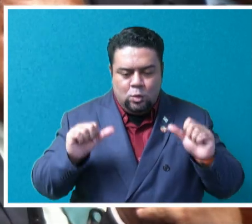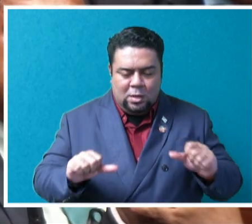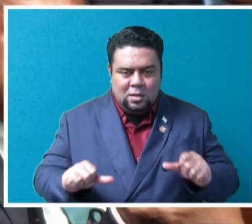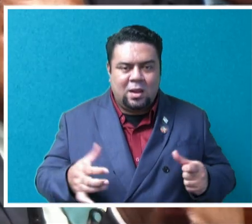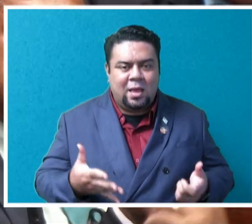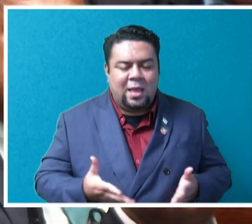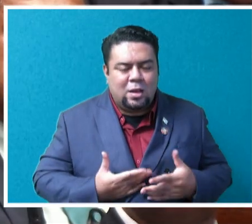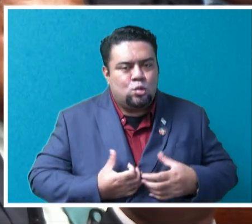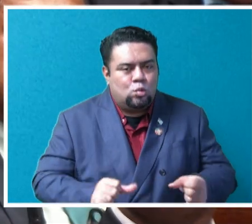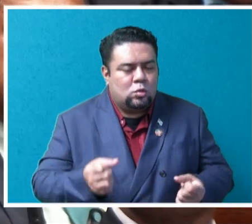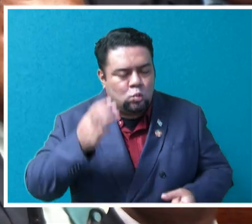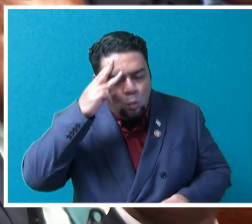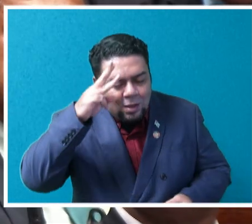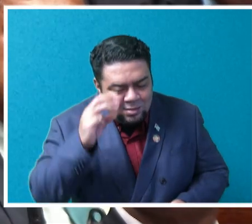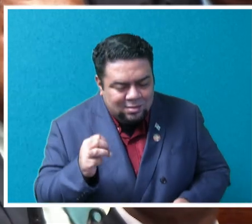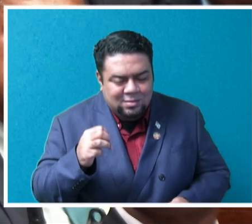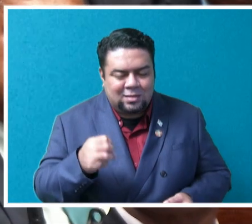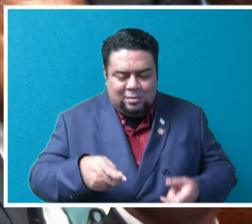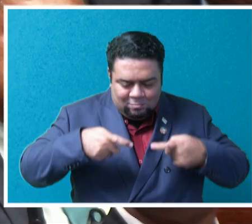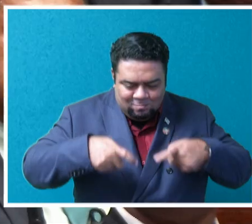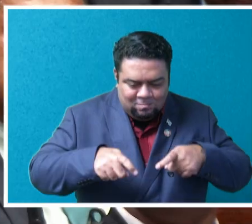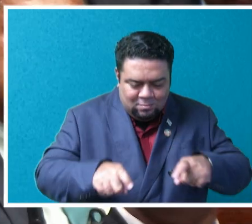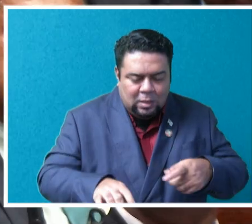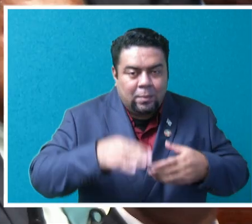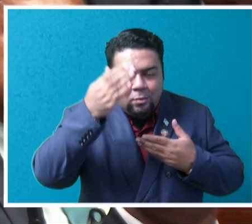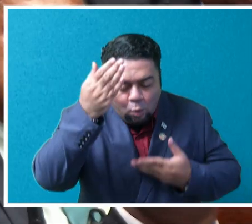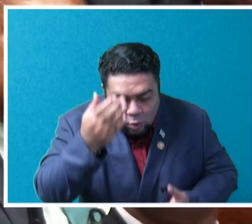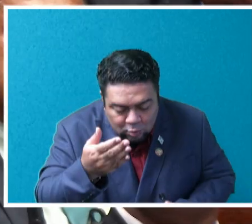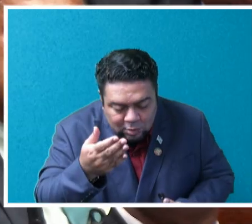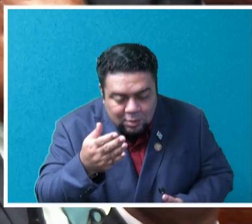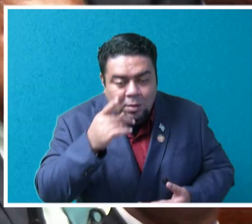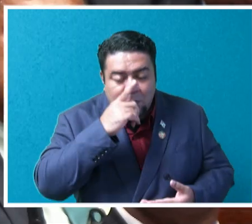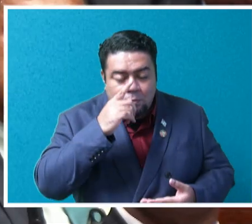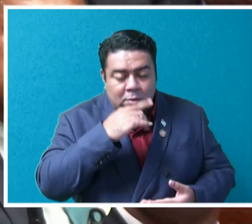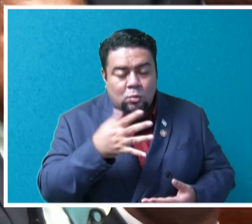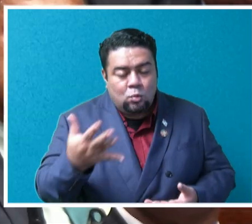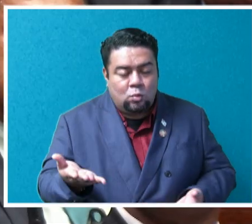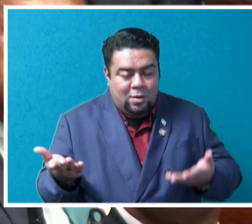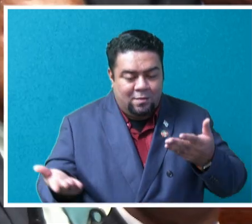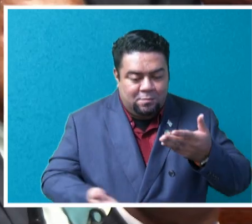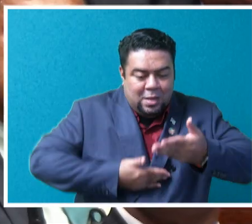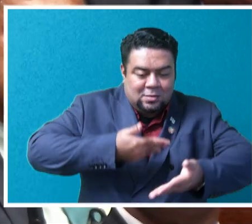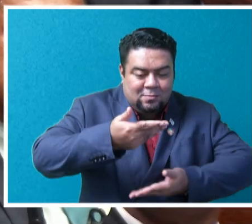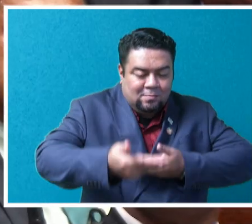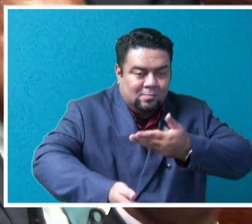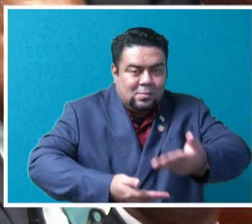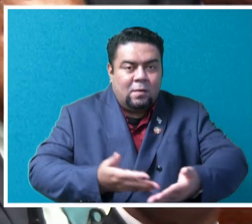and sustainably while honoring custodianship and intergenerational